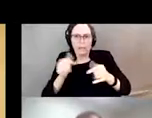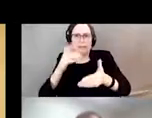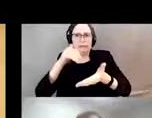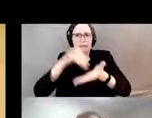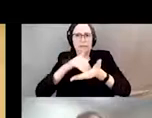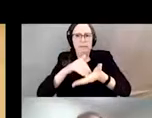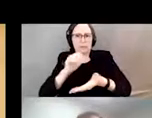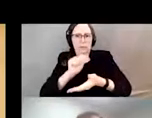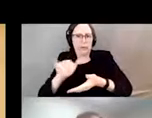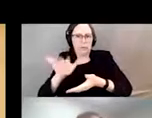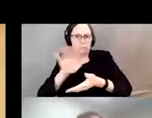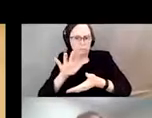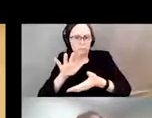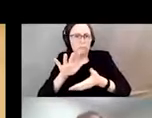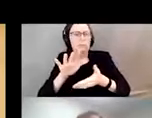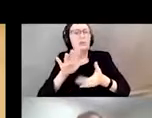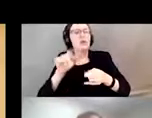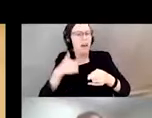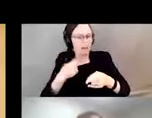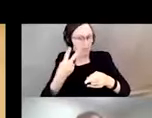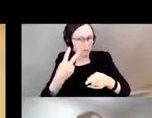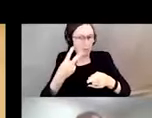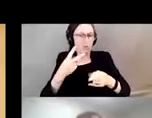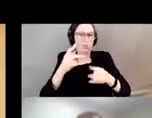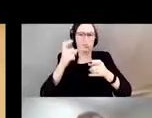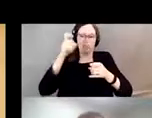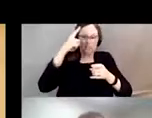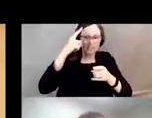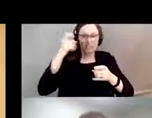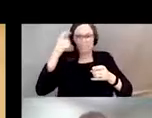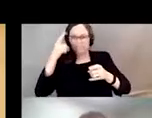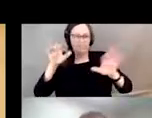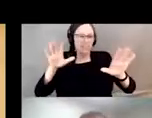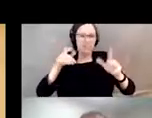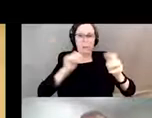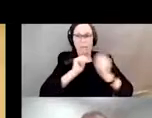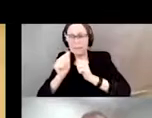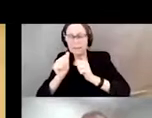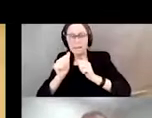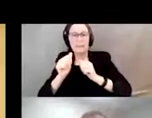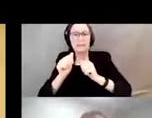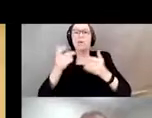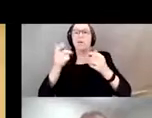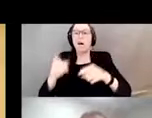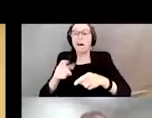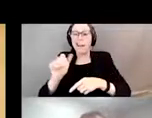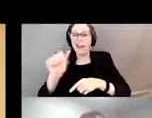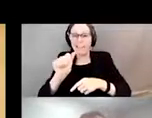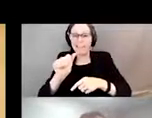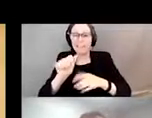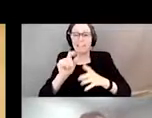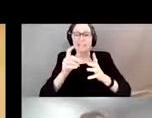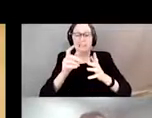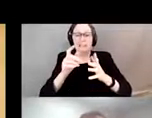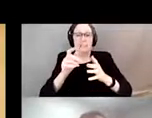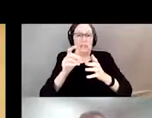Asia. And you have these two empires competing. And when the kingdom of Afghanistan kind of fragments